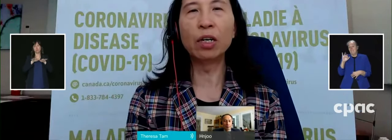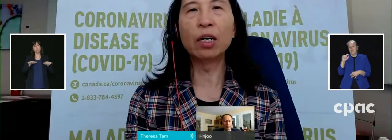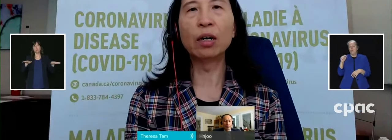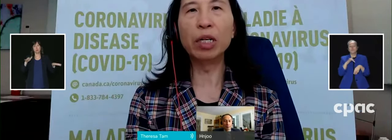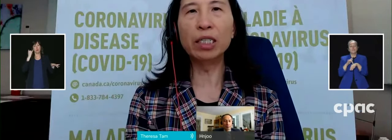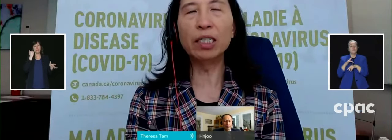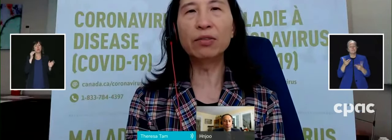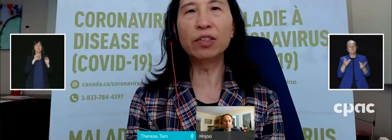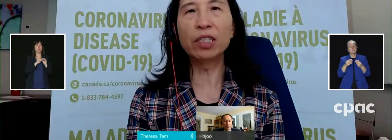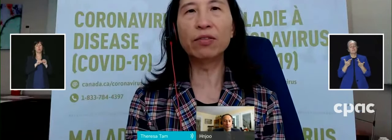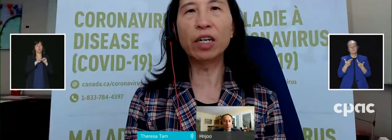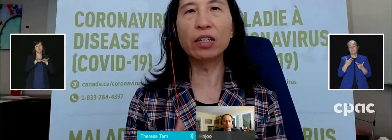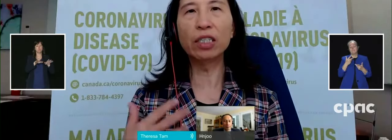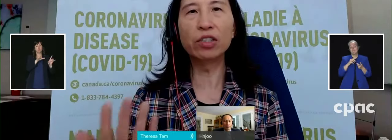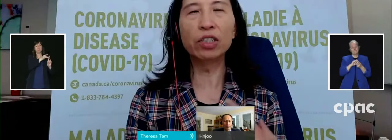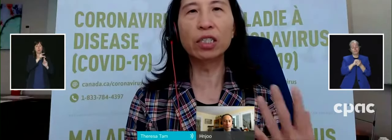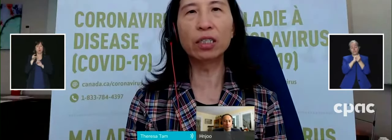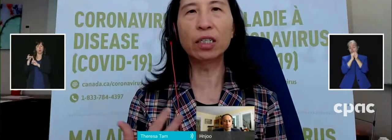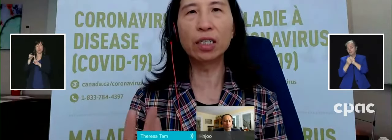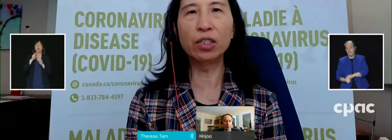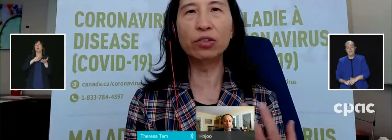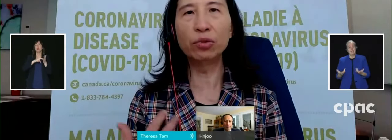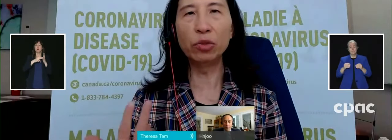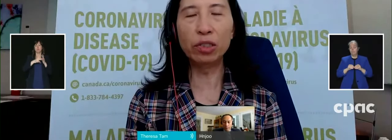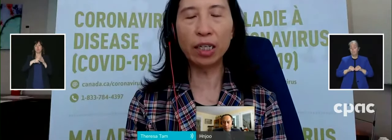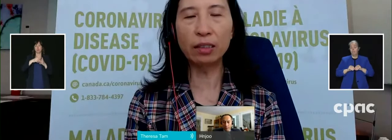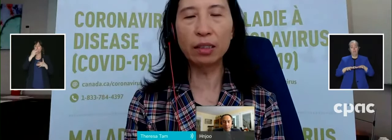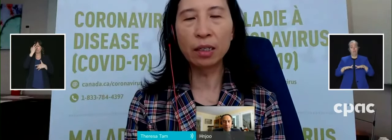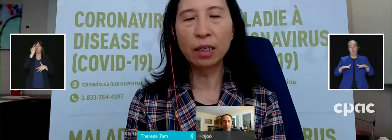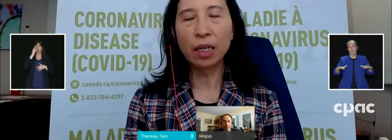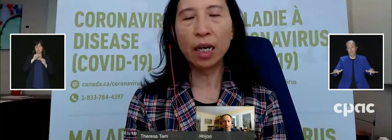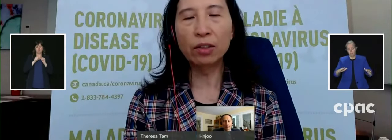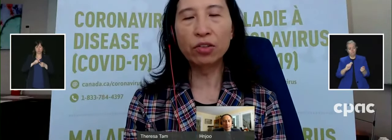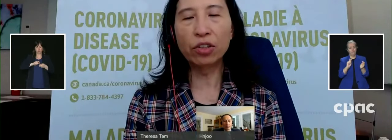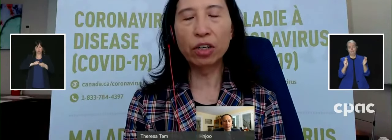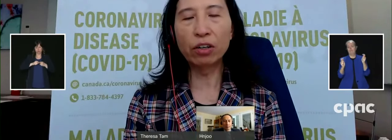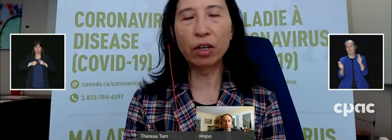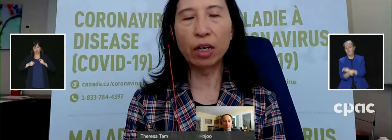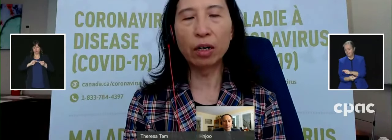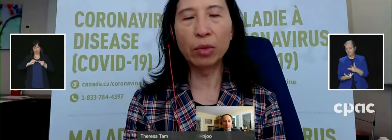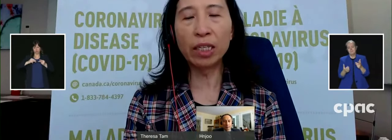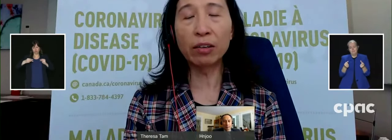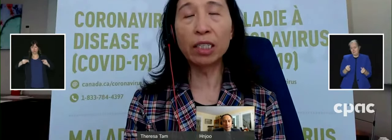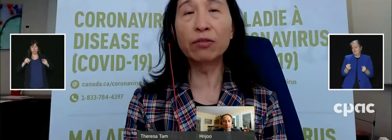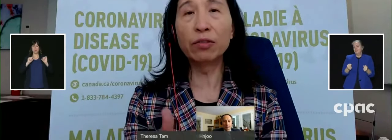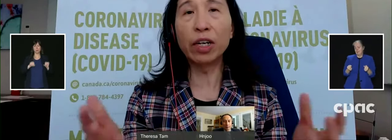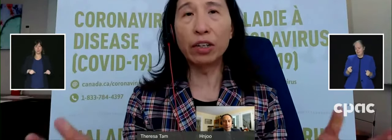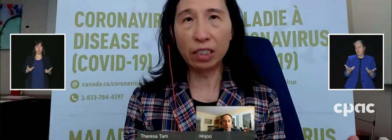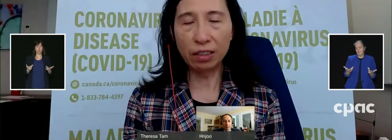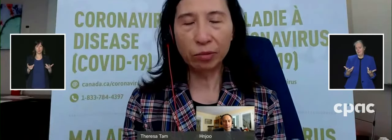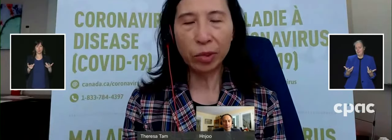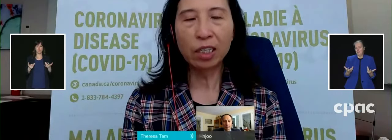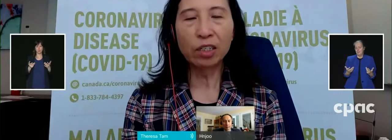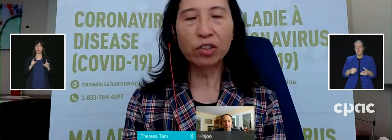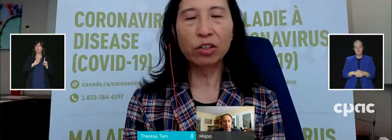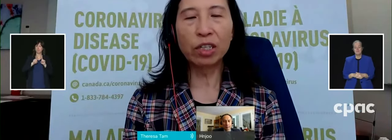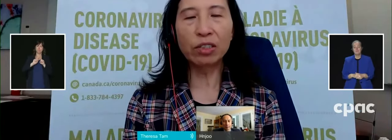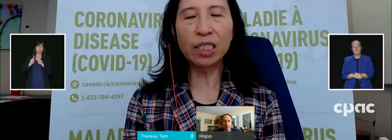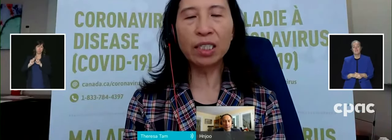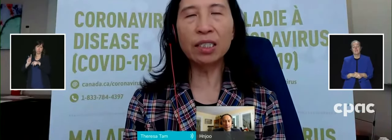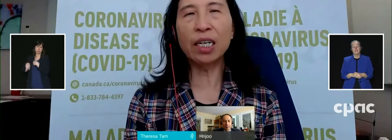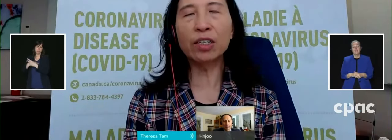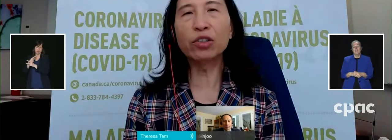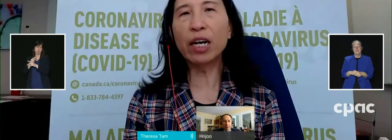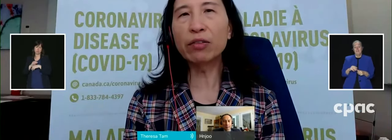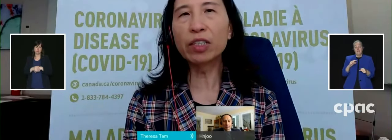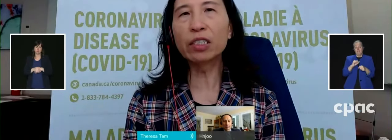more abilities for this virus to continue to mutate. And so, and there are different variants. So there is